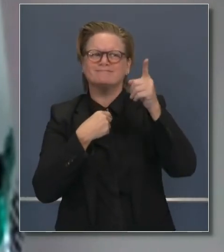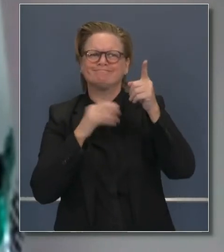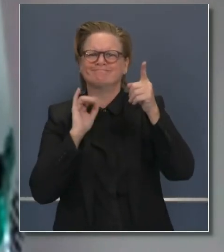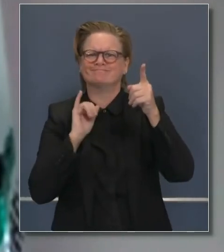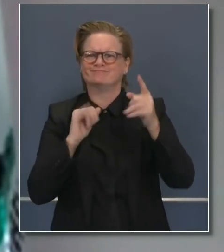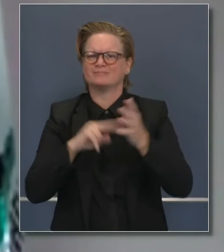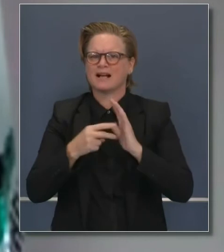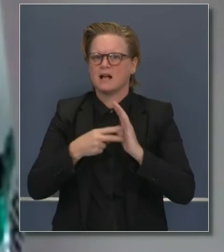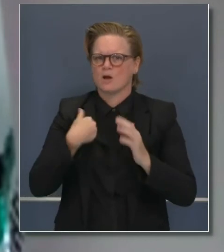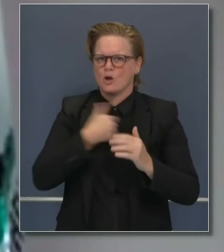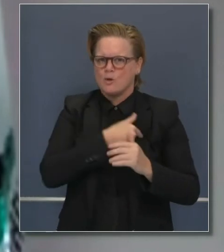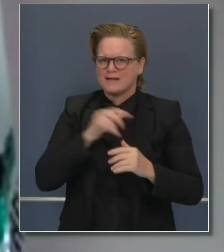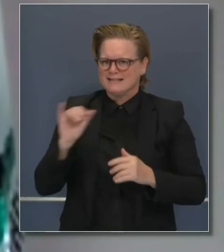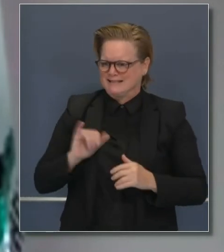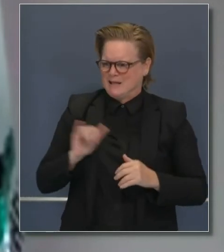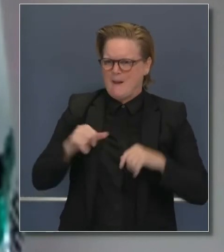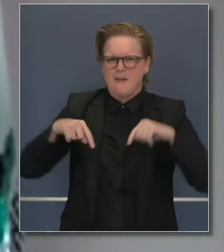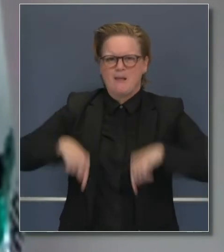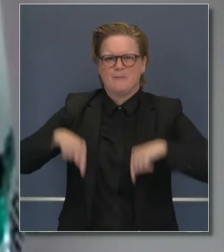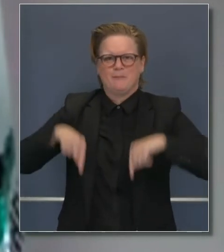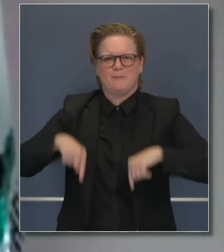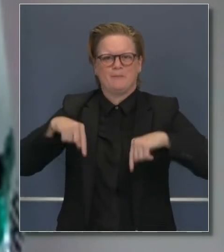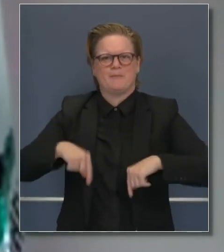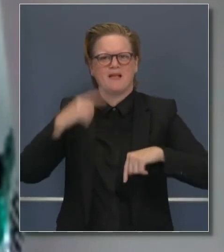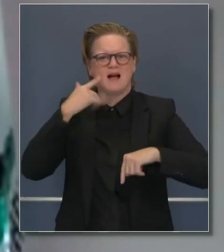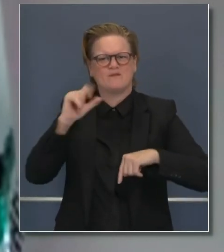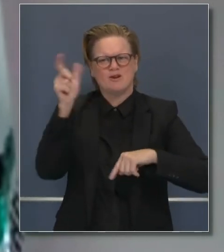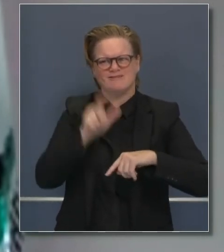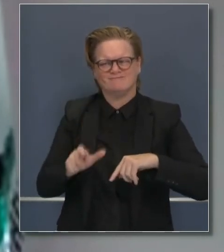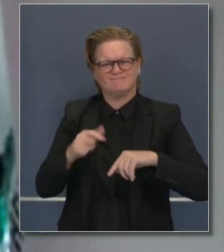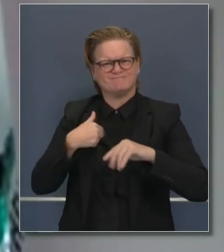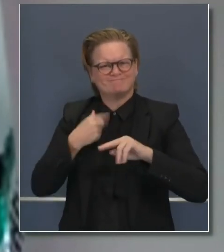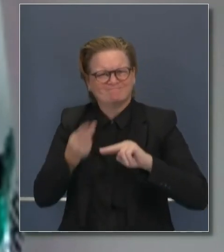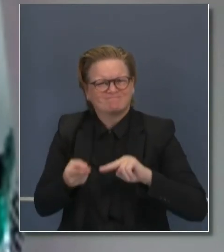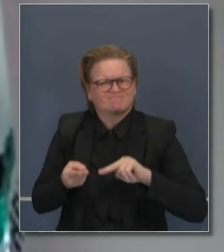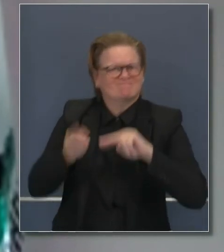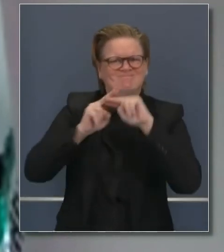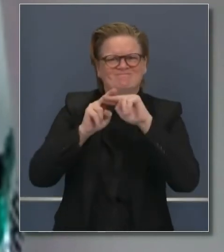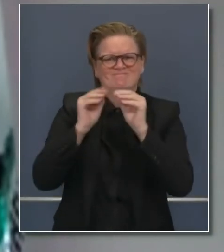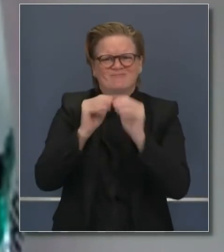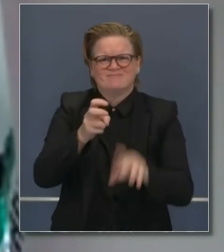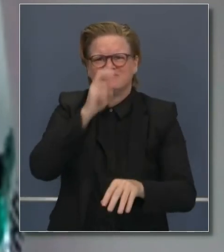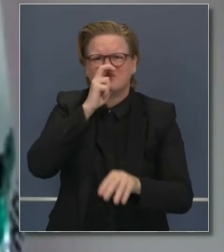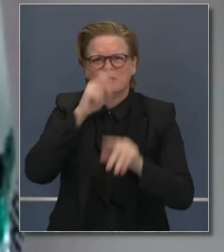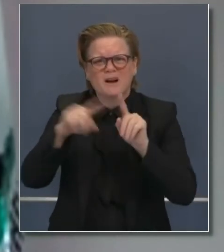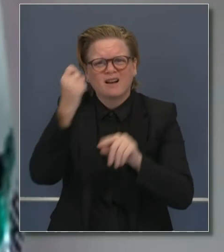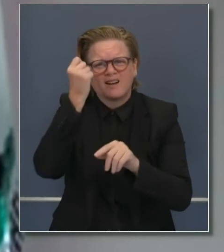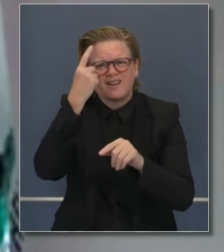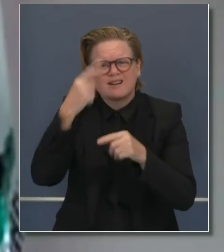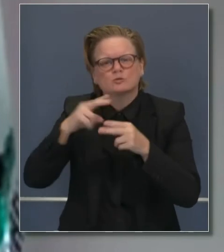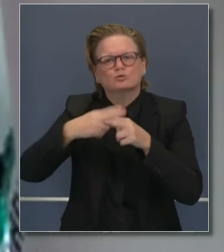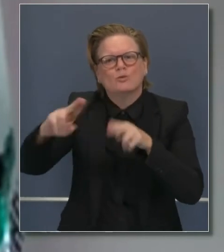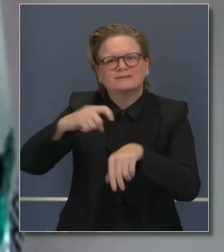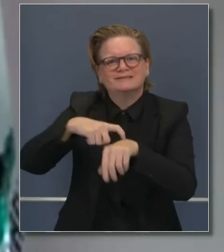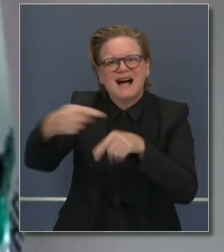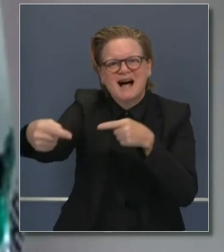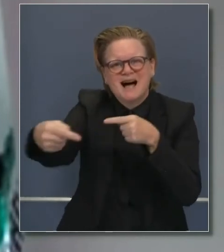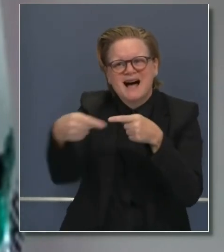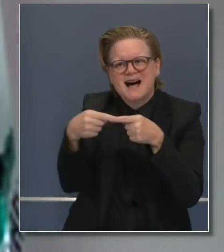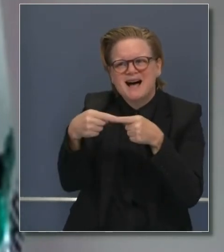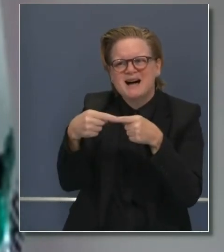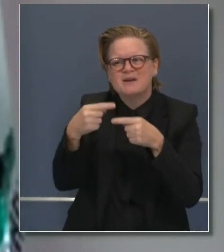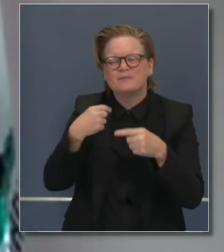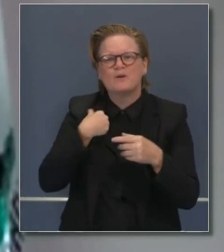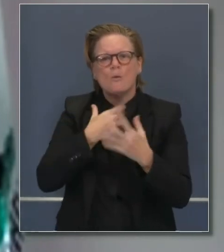reducing transmission by 30, 35%, sometimes even more in the most heavily